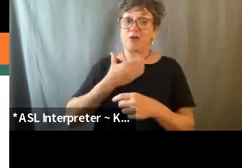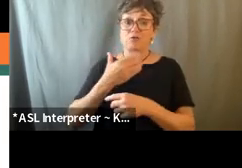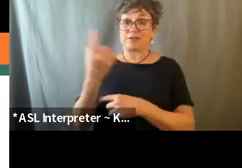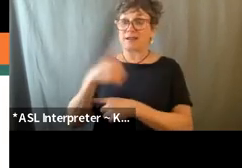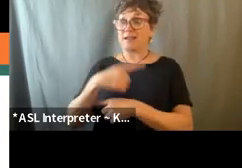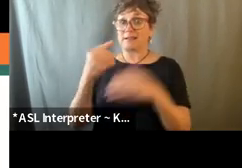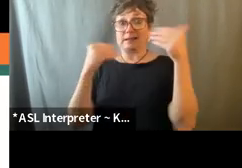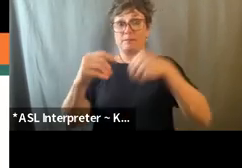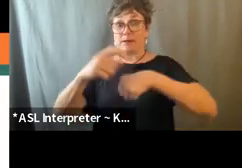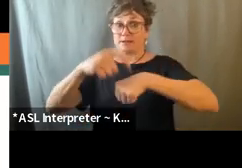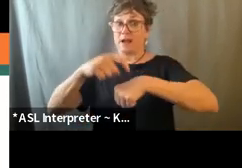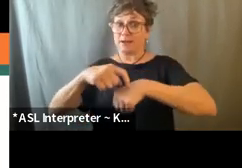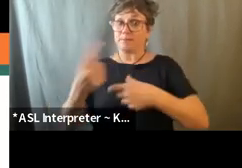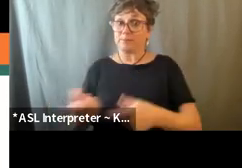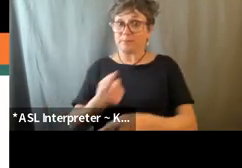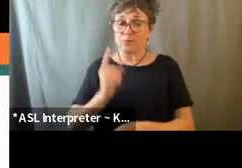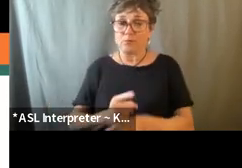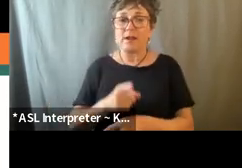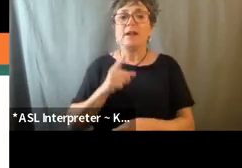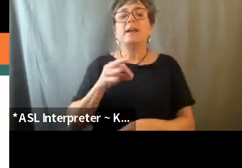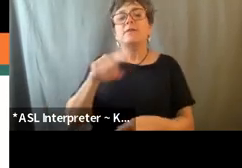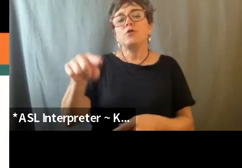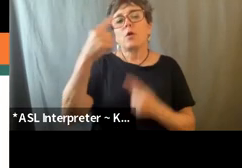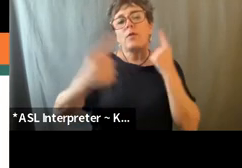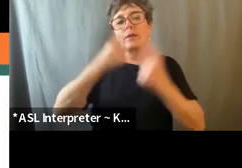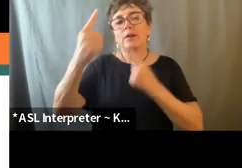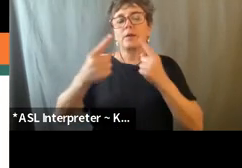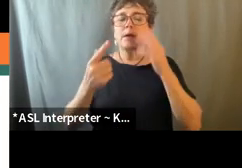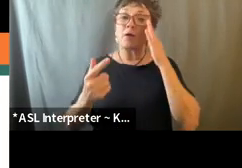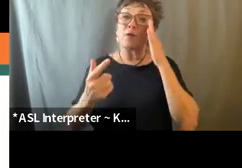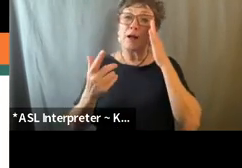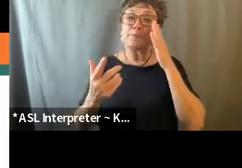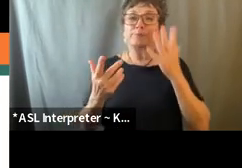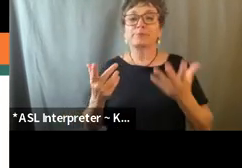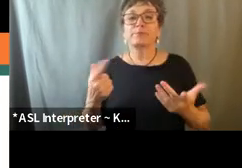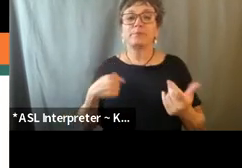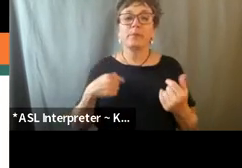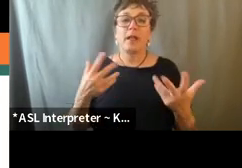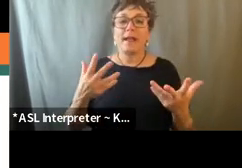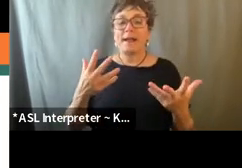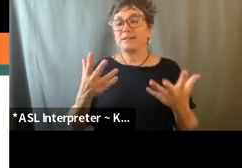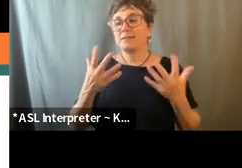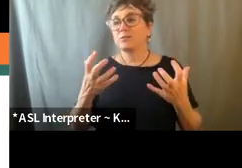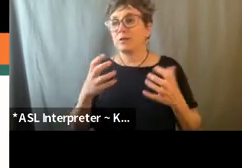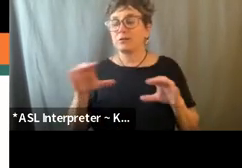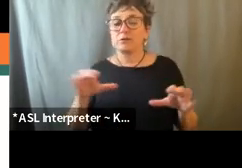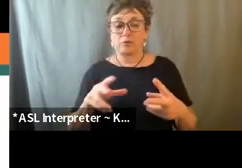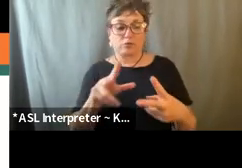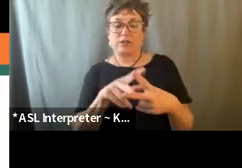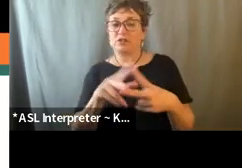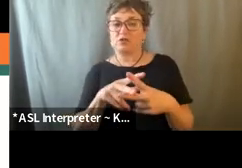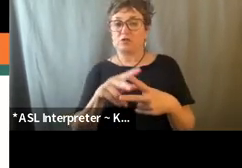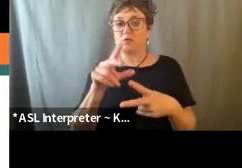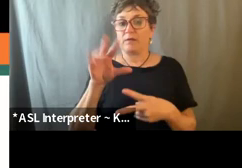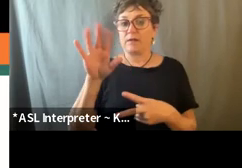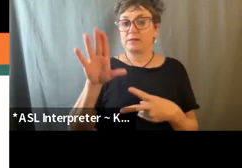thinking about, I only want to, have the time commitment to do those 2 social channels, you can